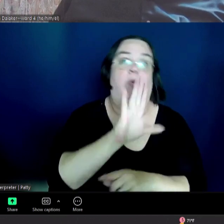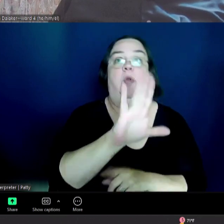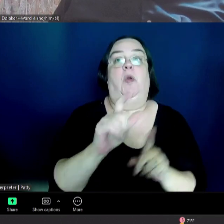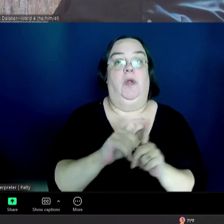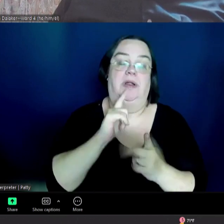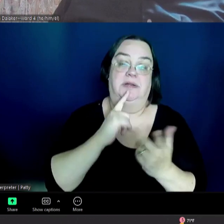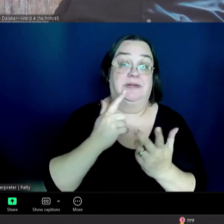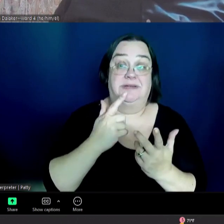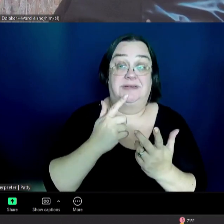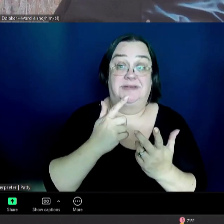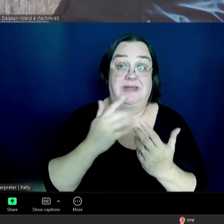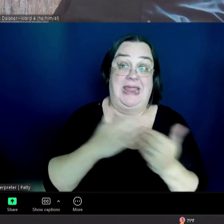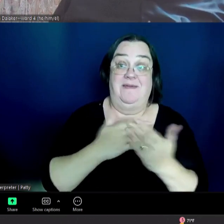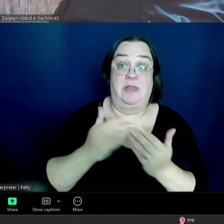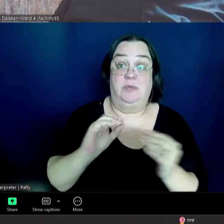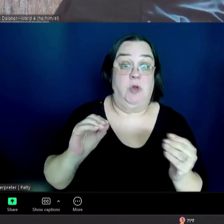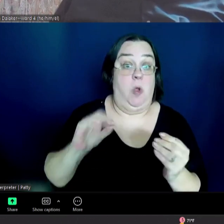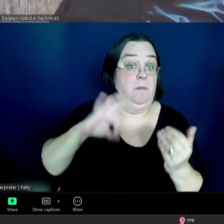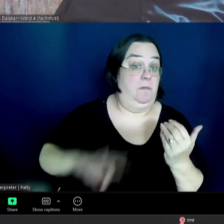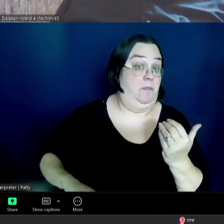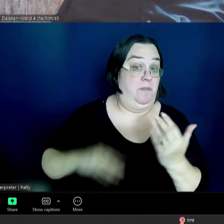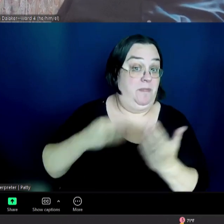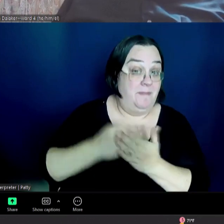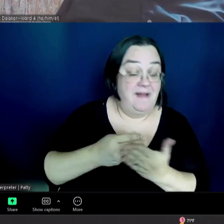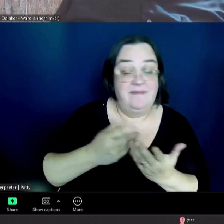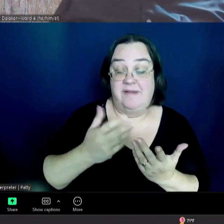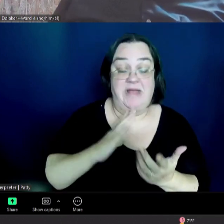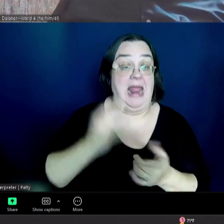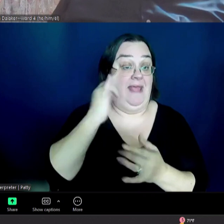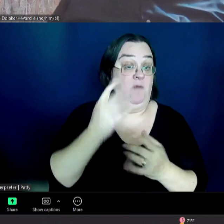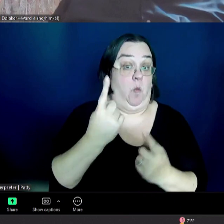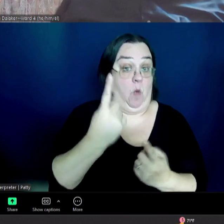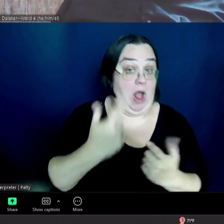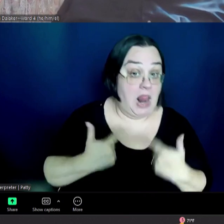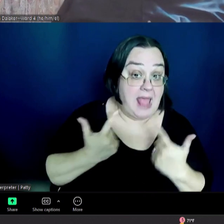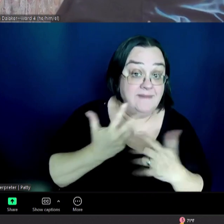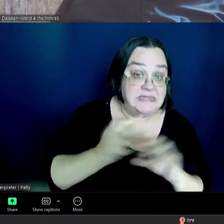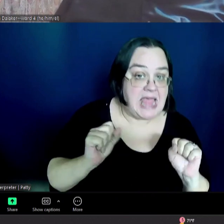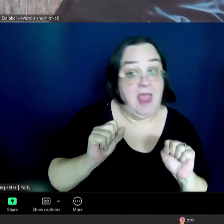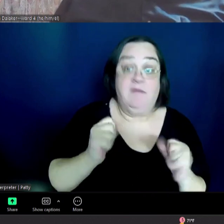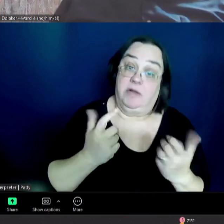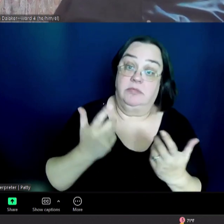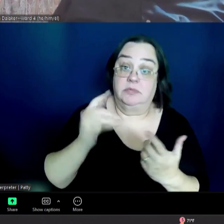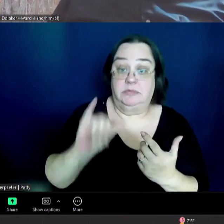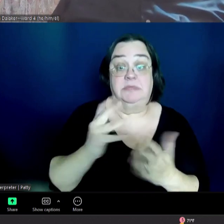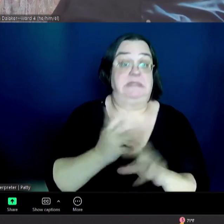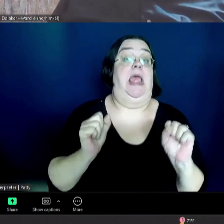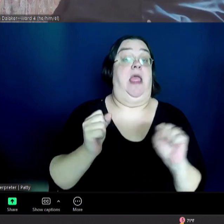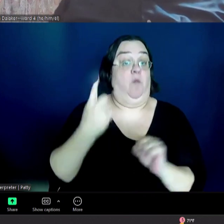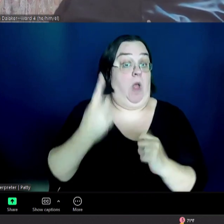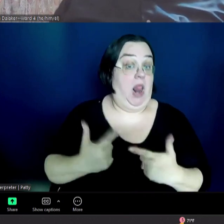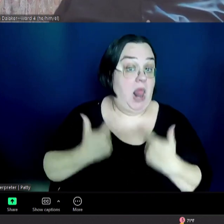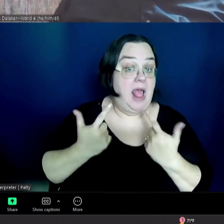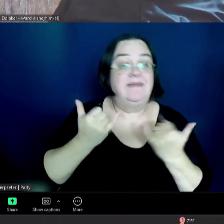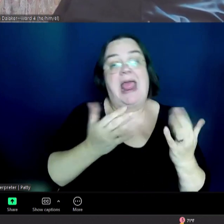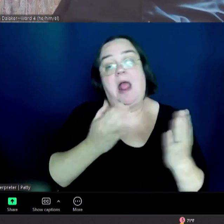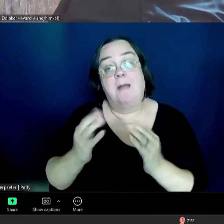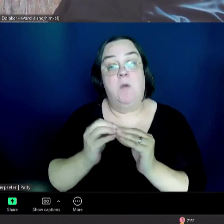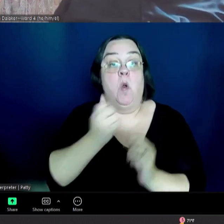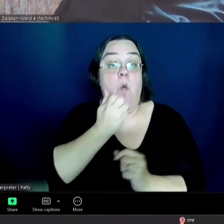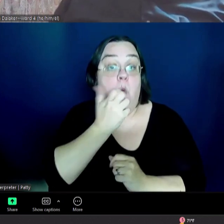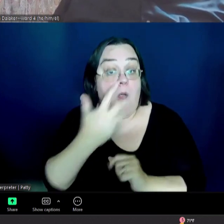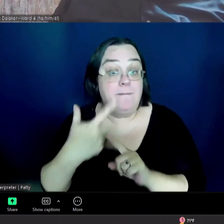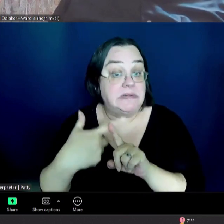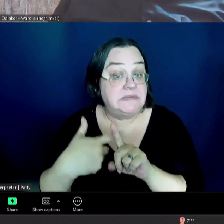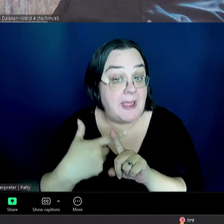wash, that's fine. If it saves one life, then that's one life that's saved. And as we're moving into the warmer temperatures,